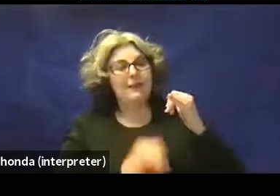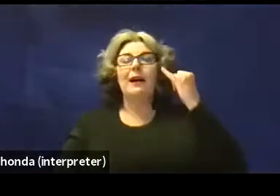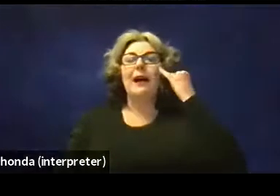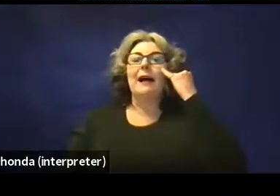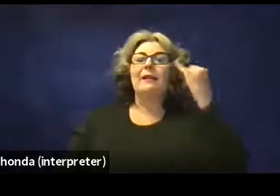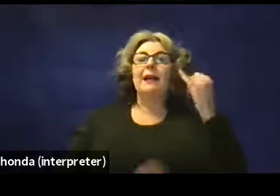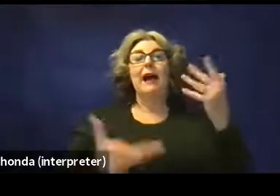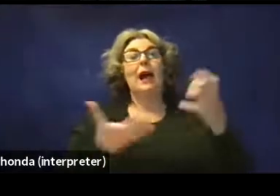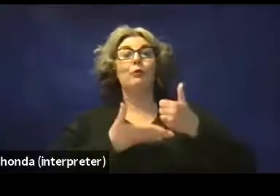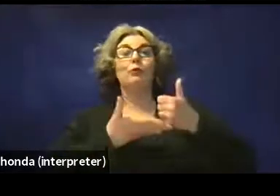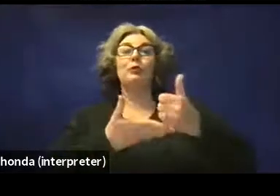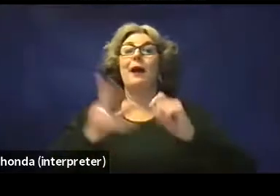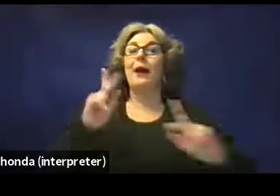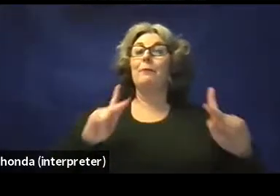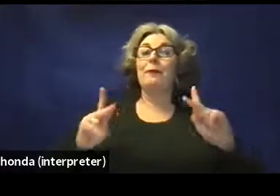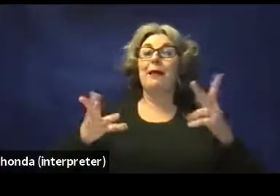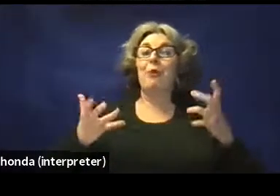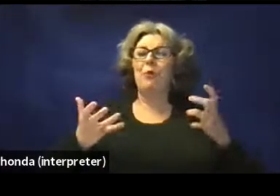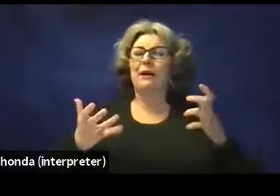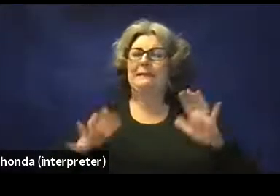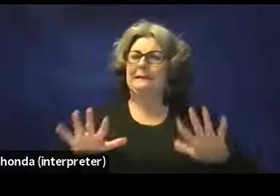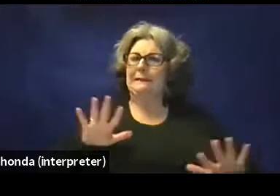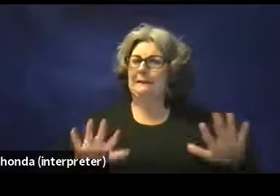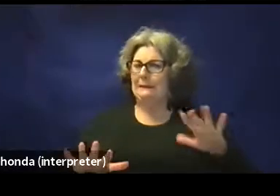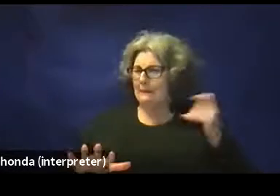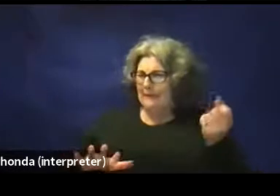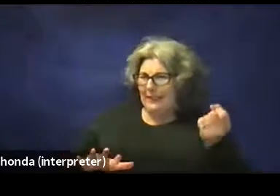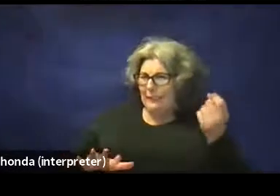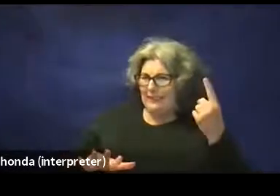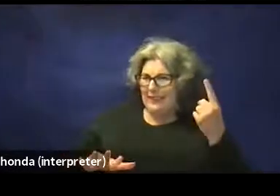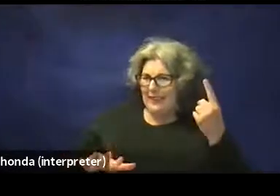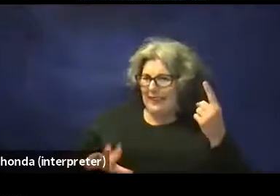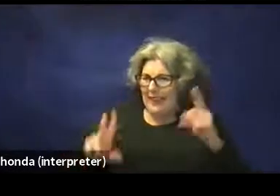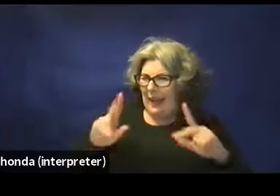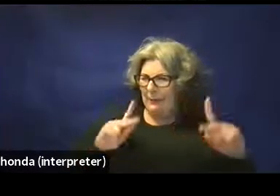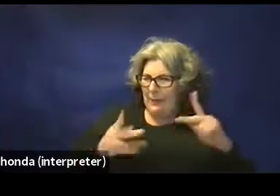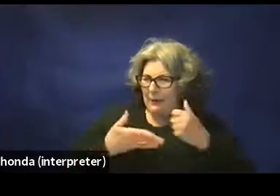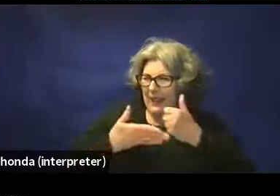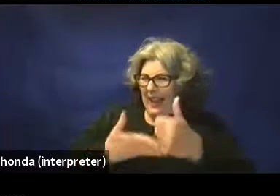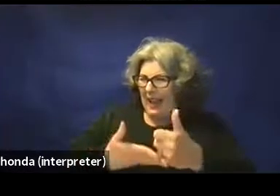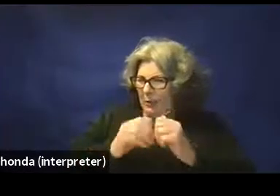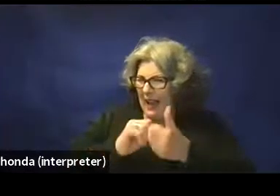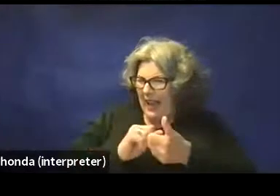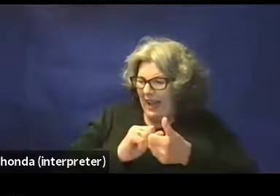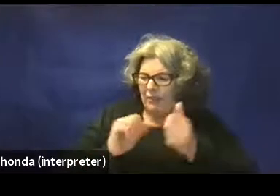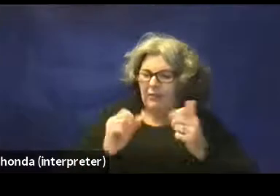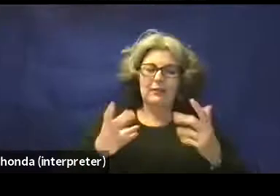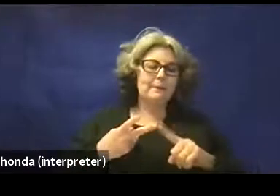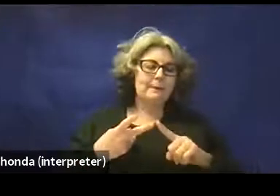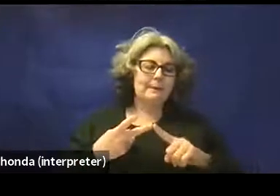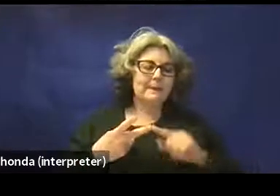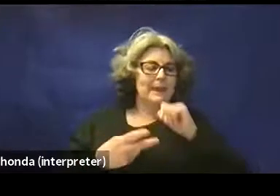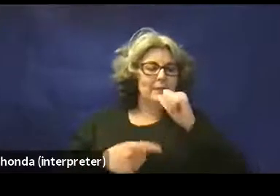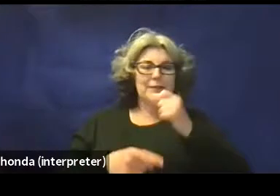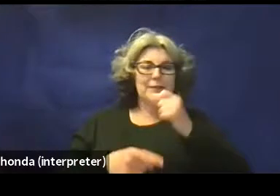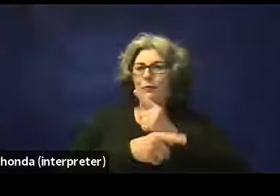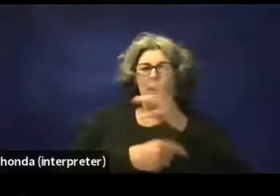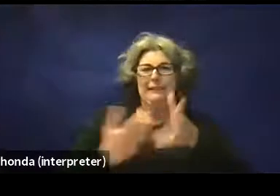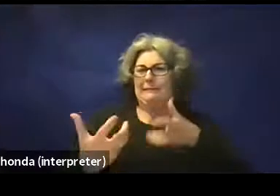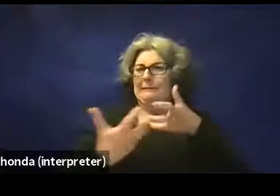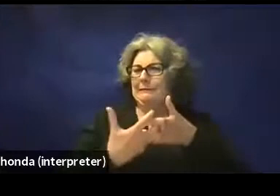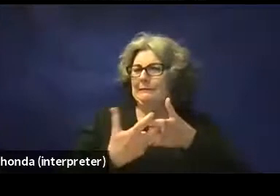like, I want to help people, but I didn't really understand how people needed to be helped, or actually that wasn't the right way to think about